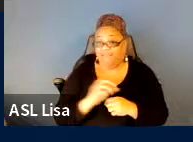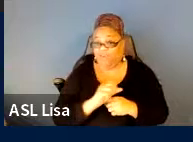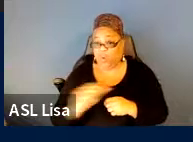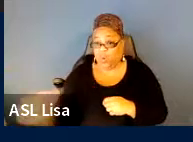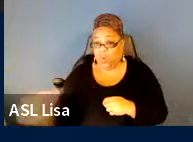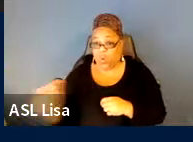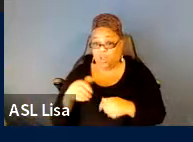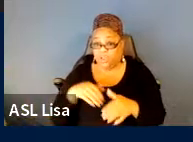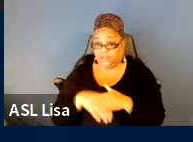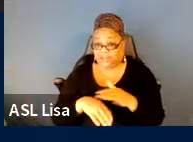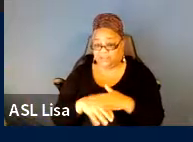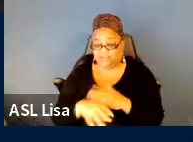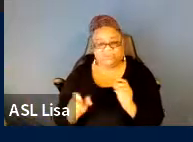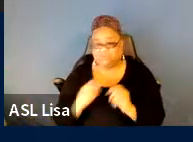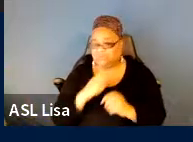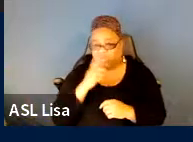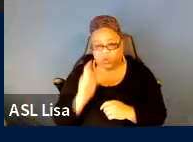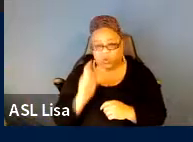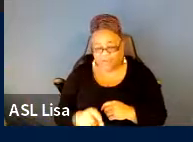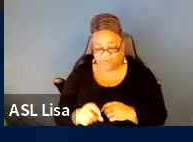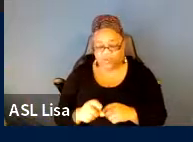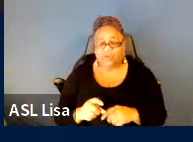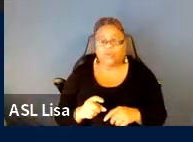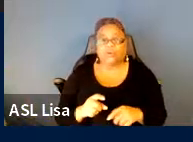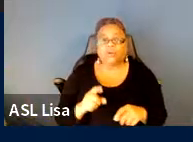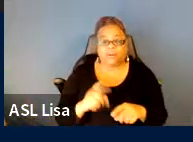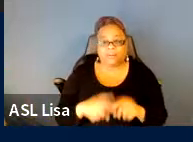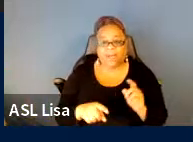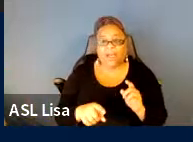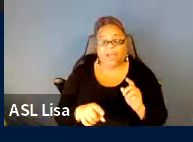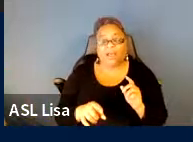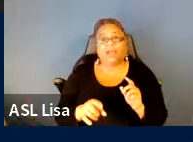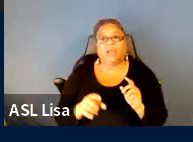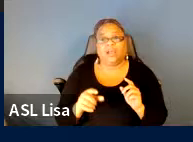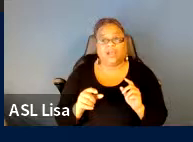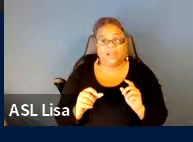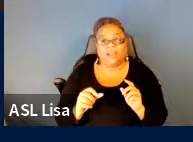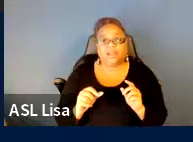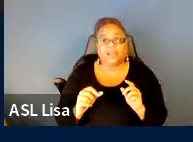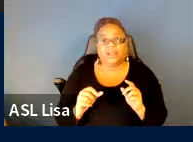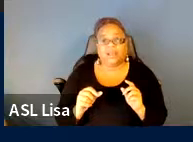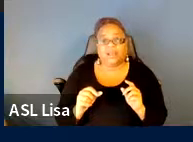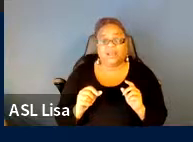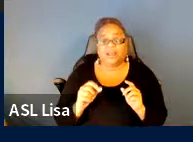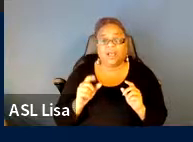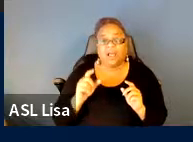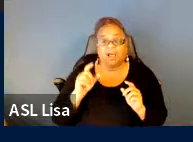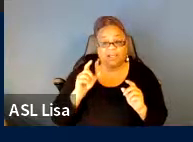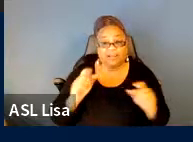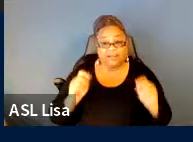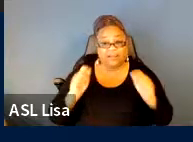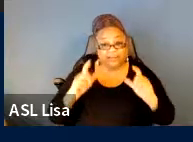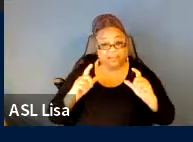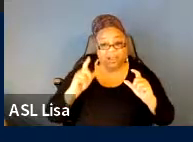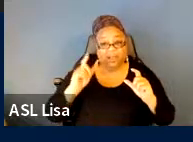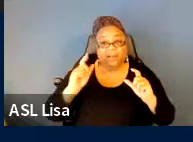must be in the same location as any other signs that identify checkout aisles by number, letter, or